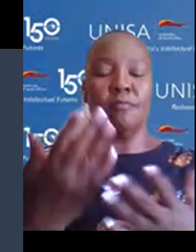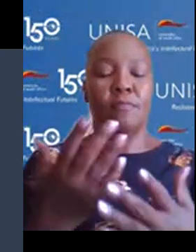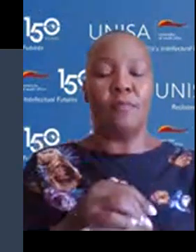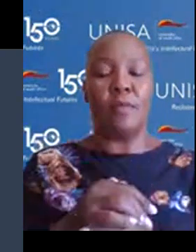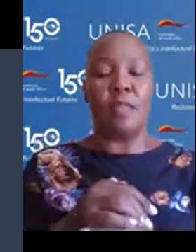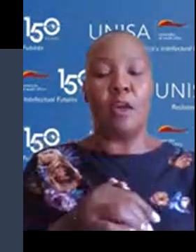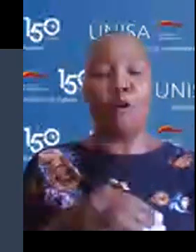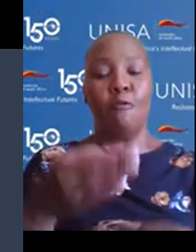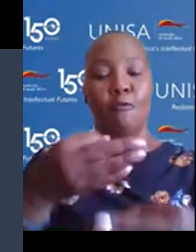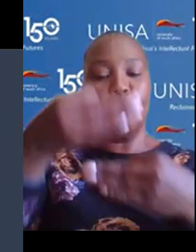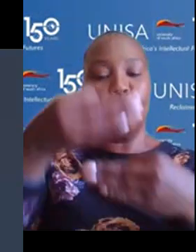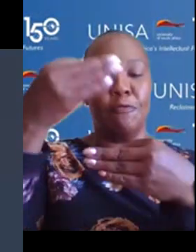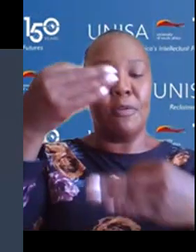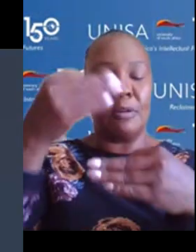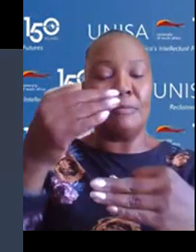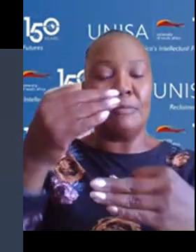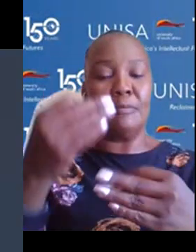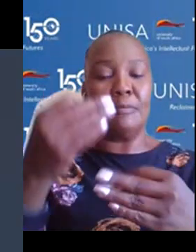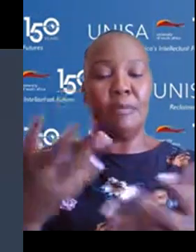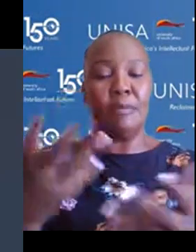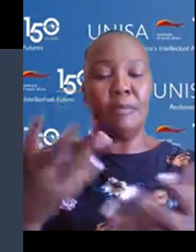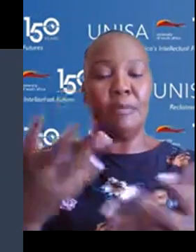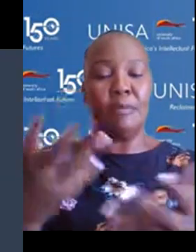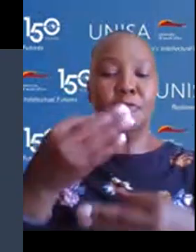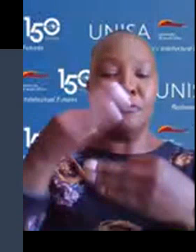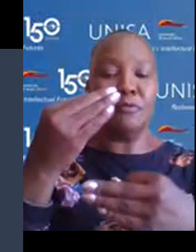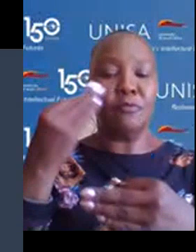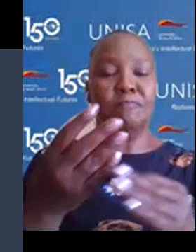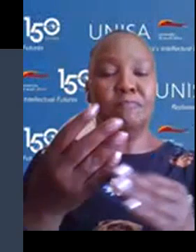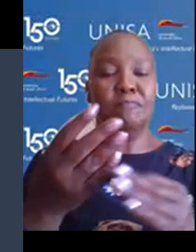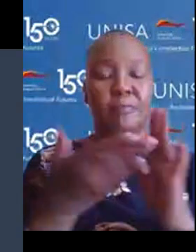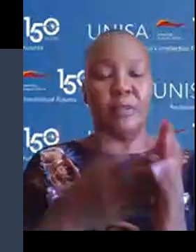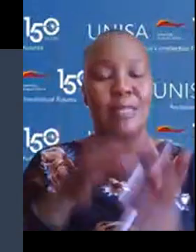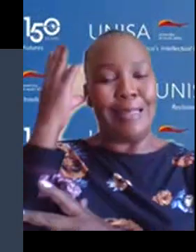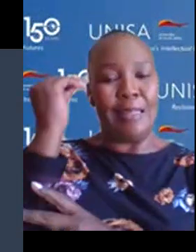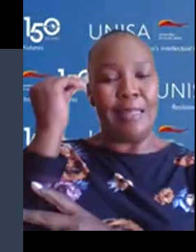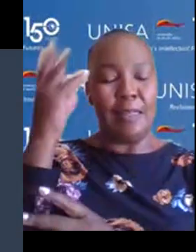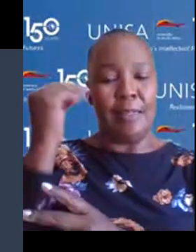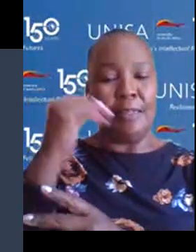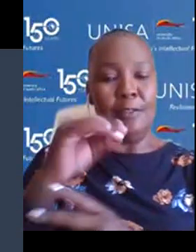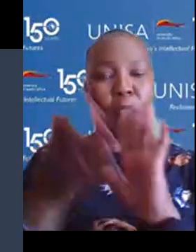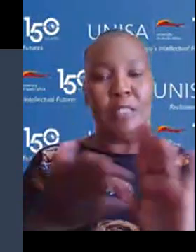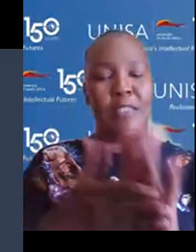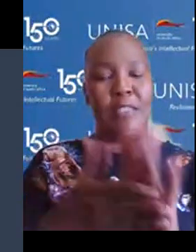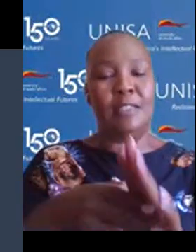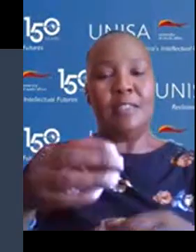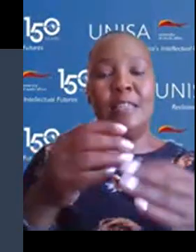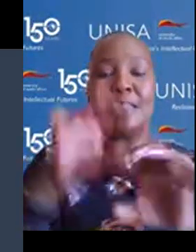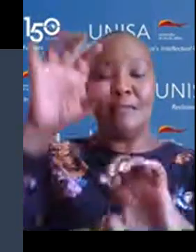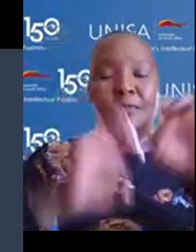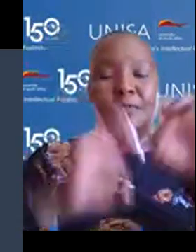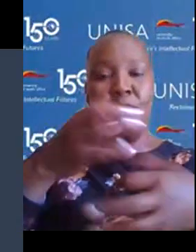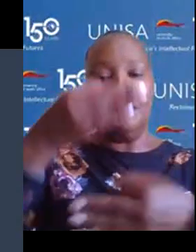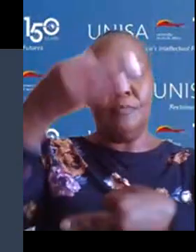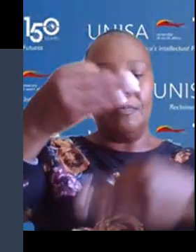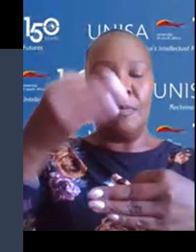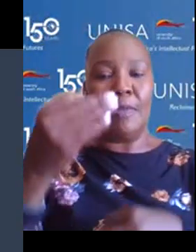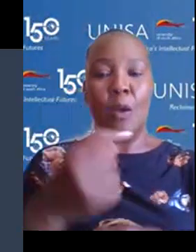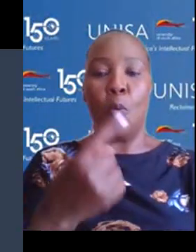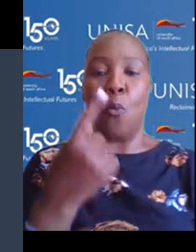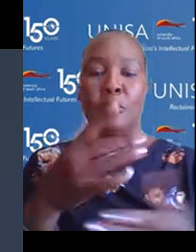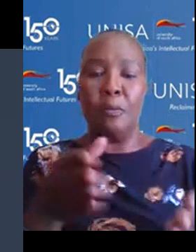forms. So you all have forms already now experienced if you complete the survey. And another one that's not on this